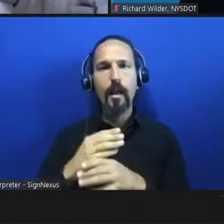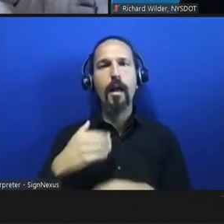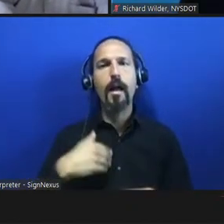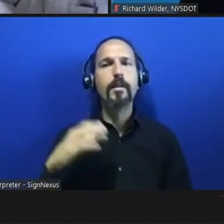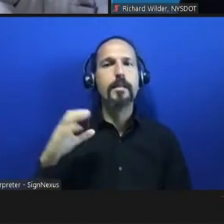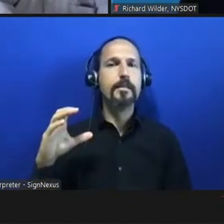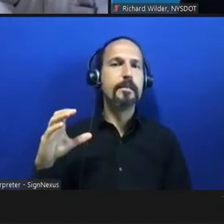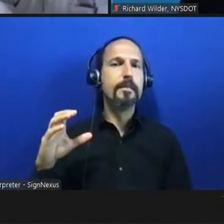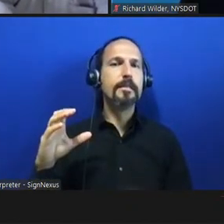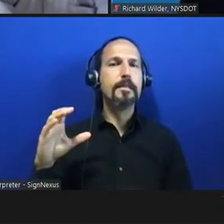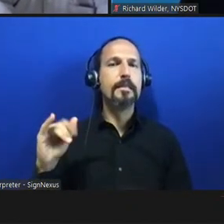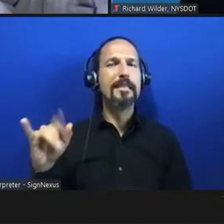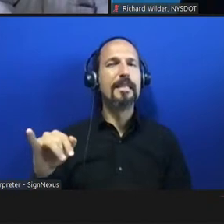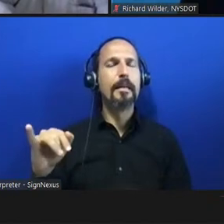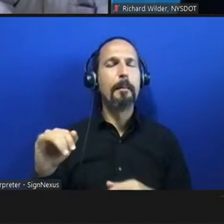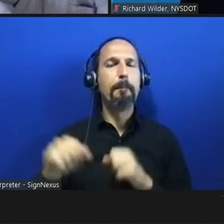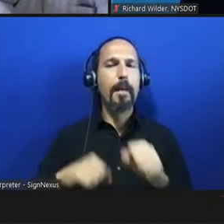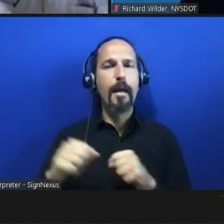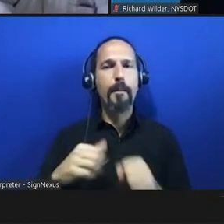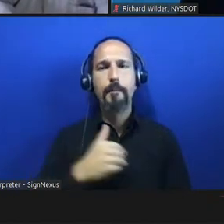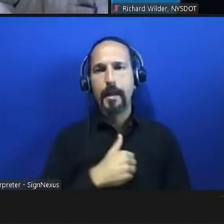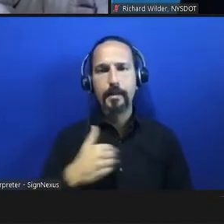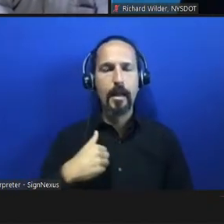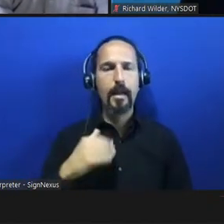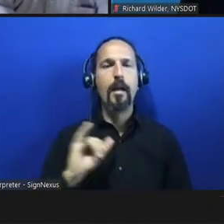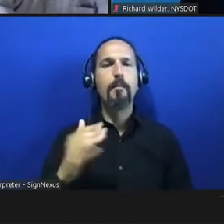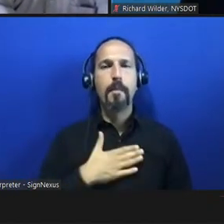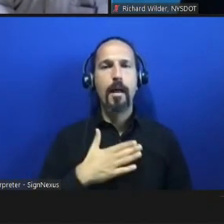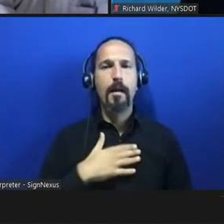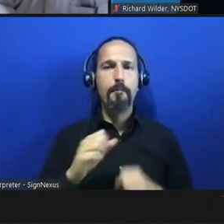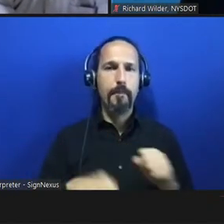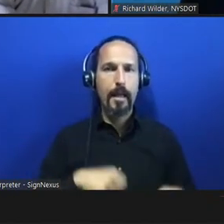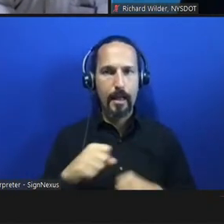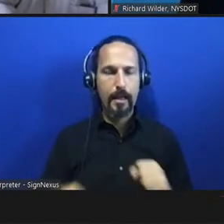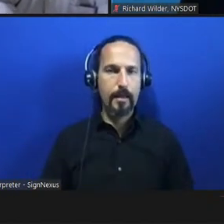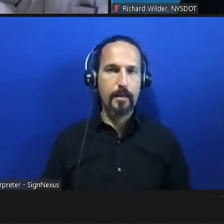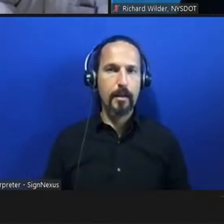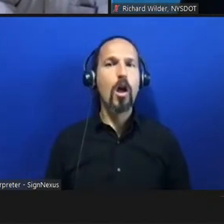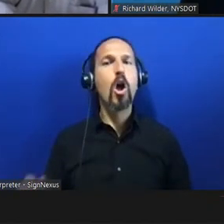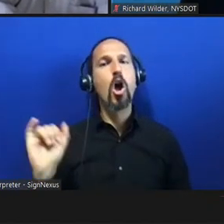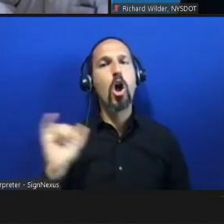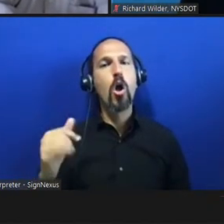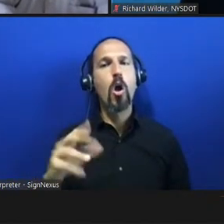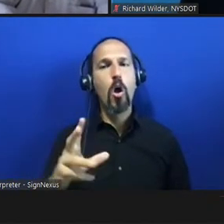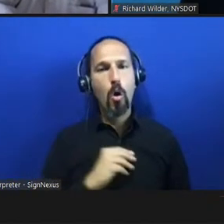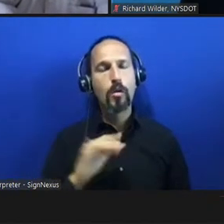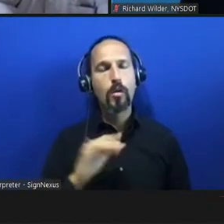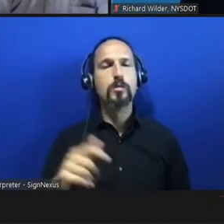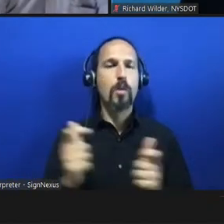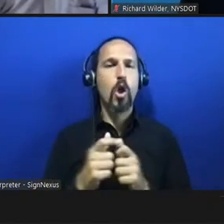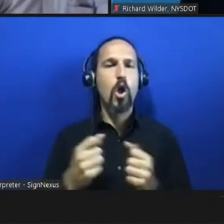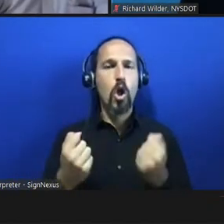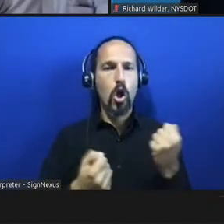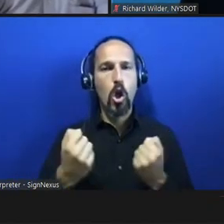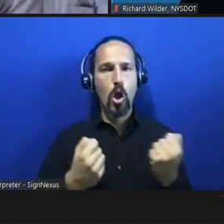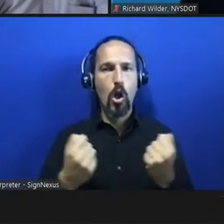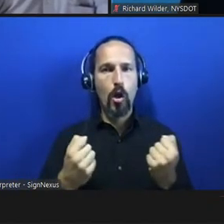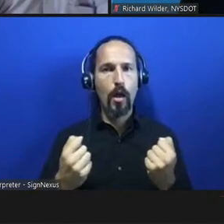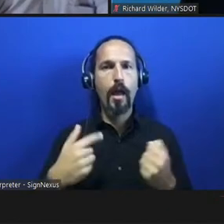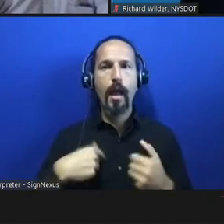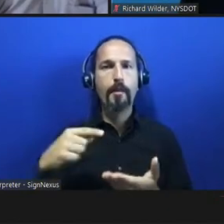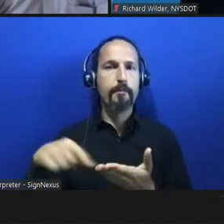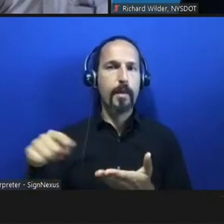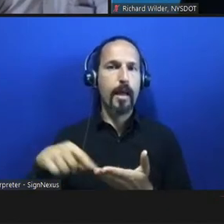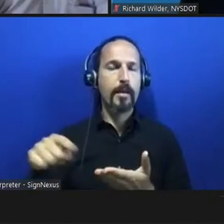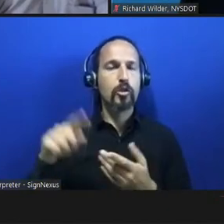a City Bike membership and my own bike I also own a small car which I pay